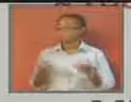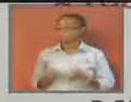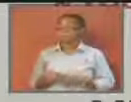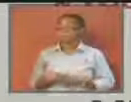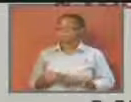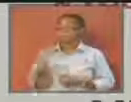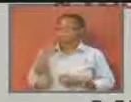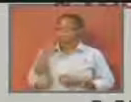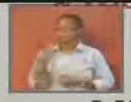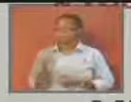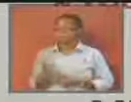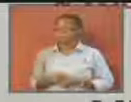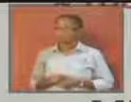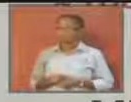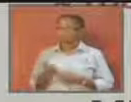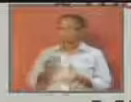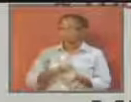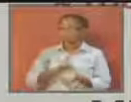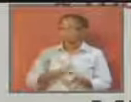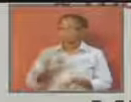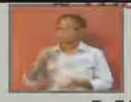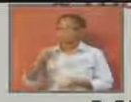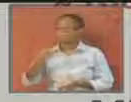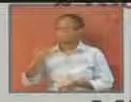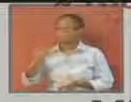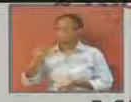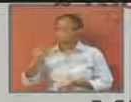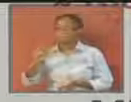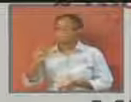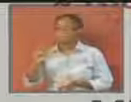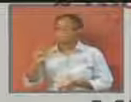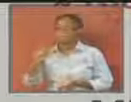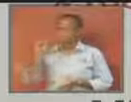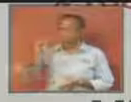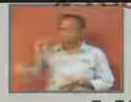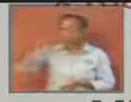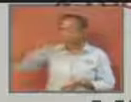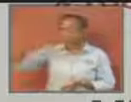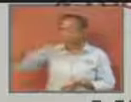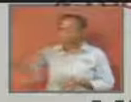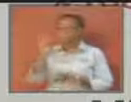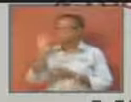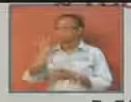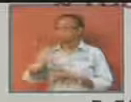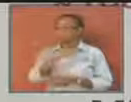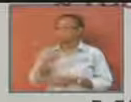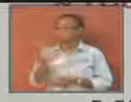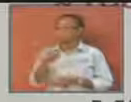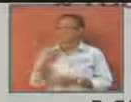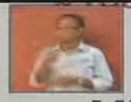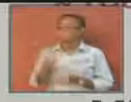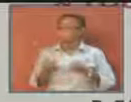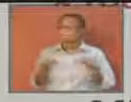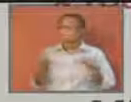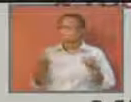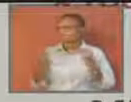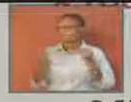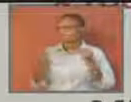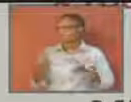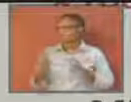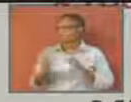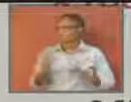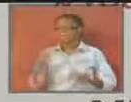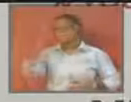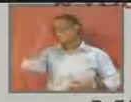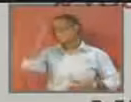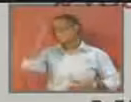of a plateau with a small dip in the number of cases. It is a quite large epidemic in the sense that the number of cases were high. We don't